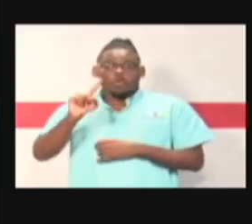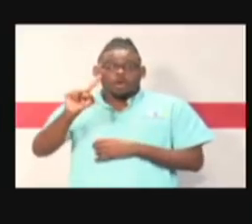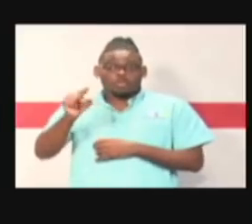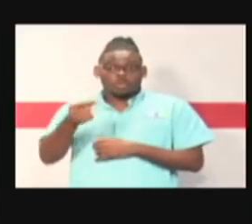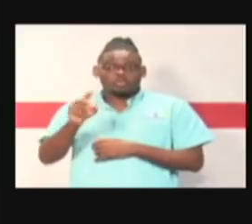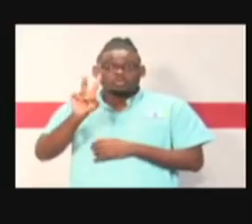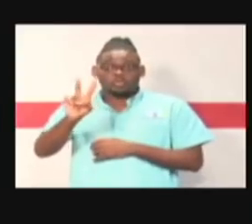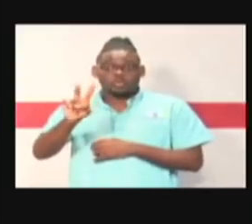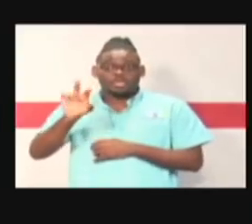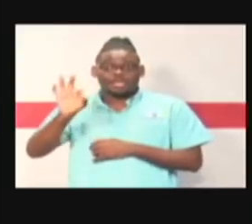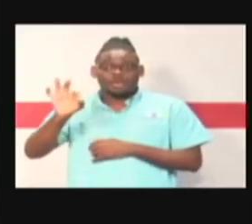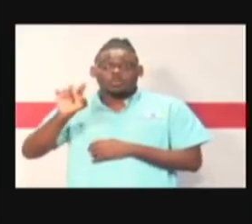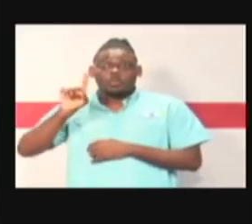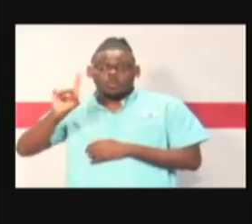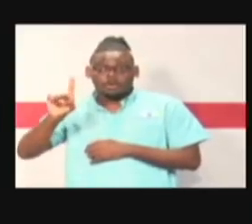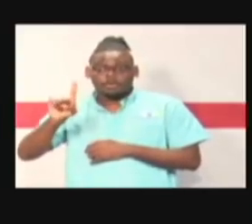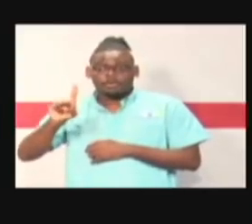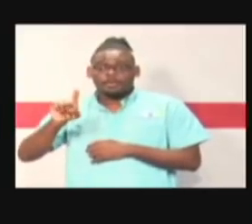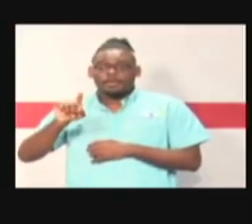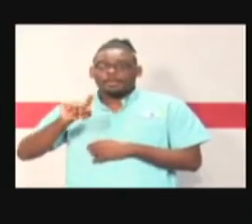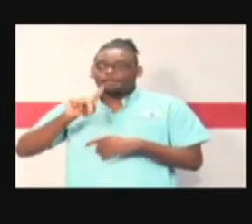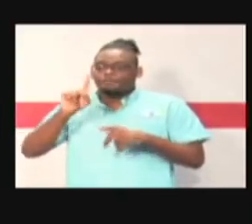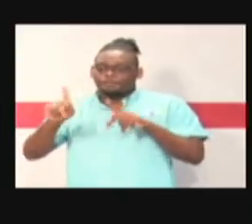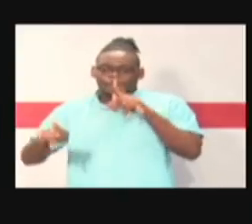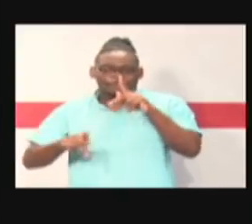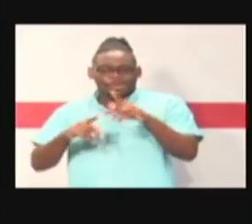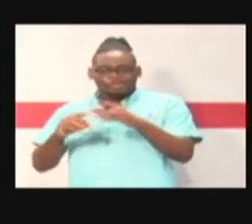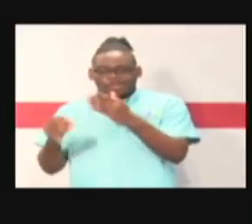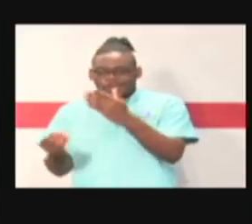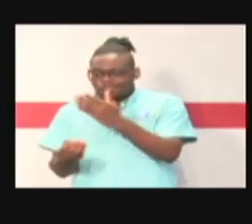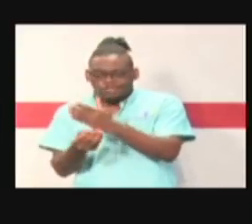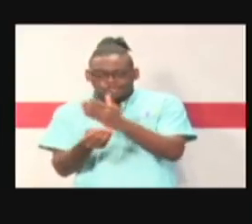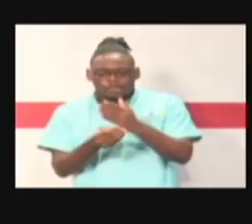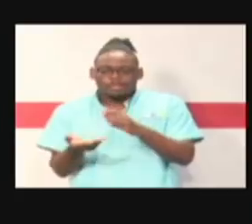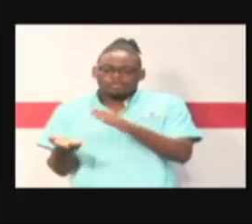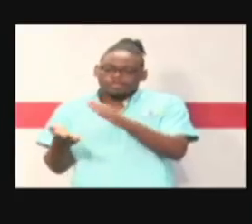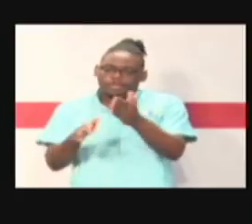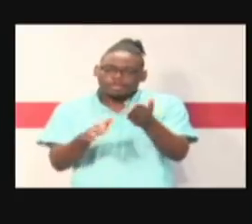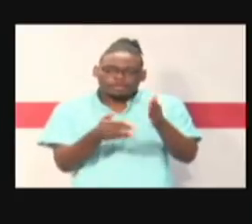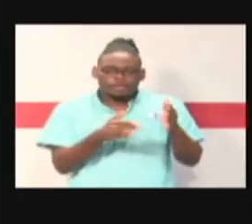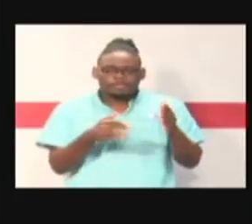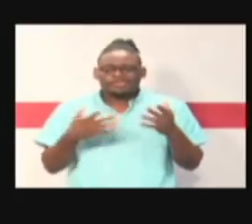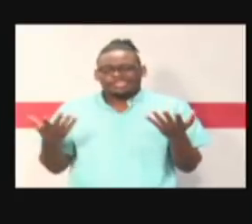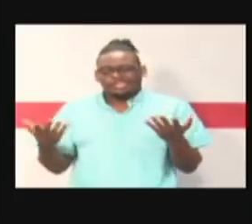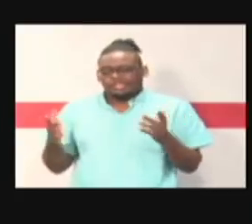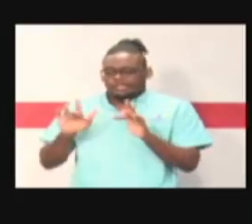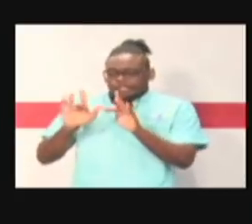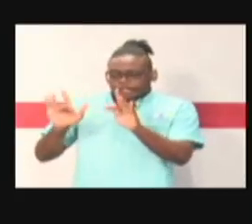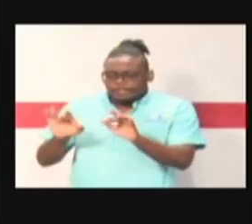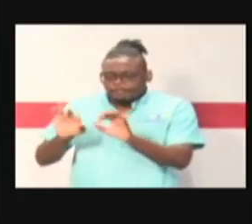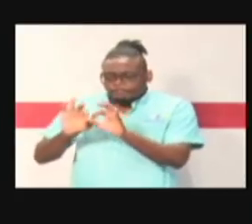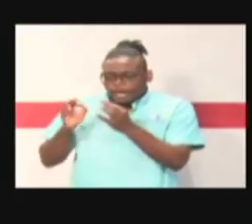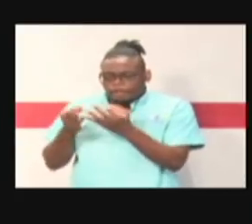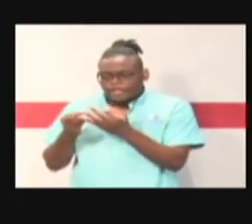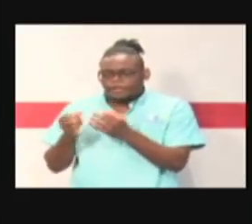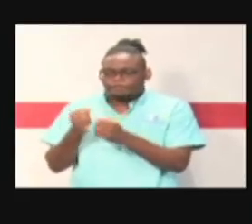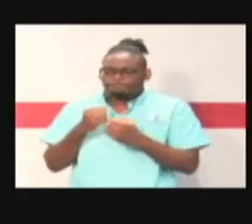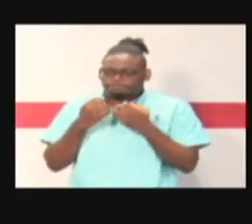1,291 deaths, and our sincere condolences to the family members of the